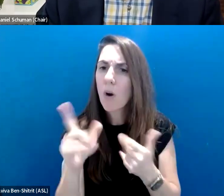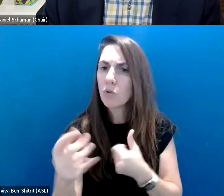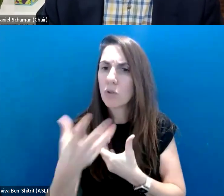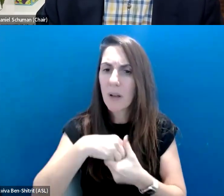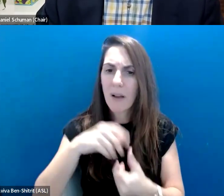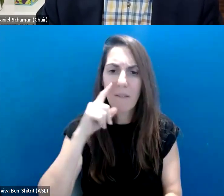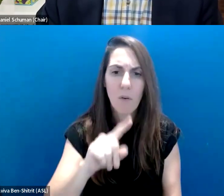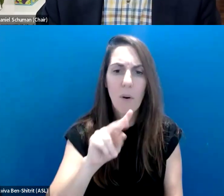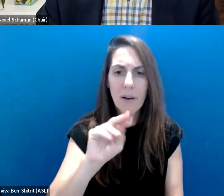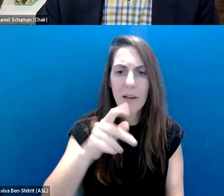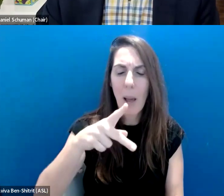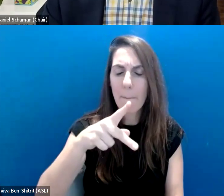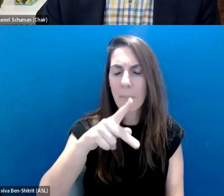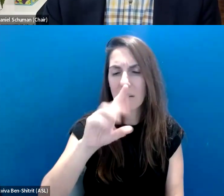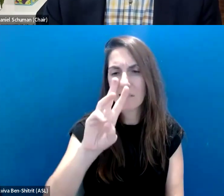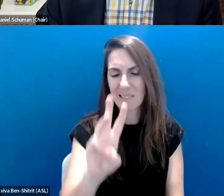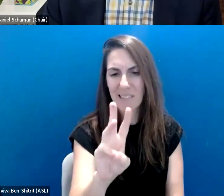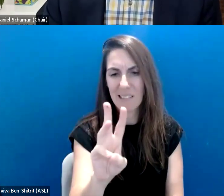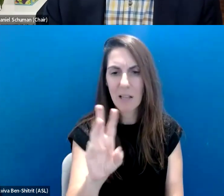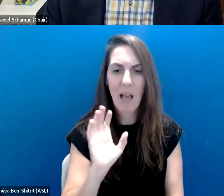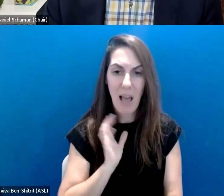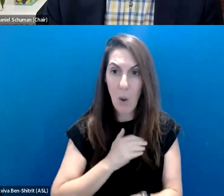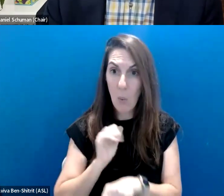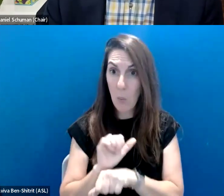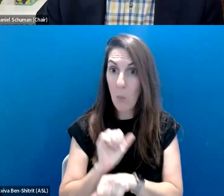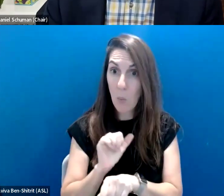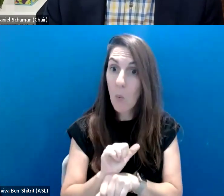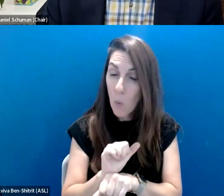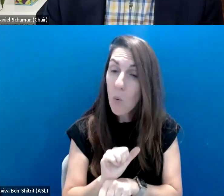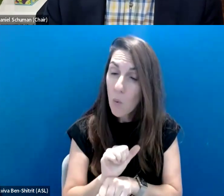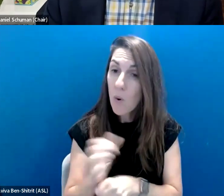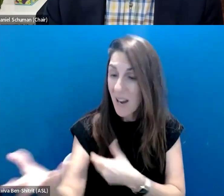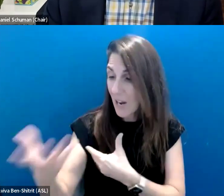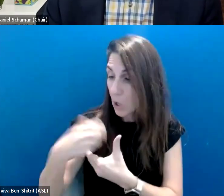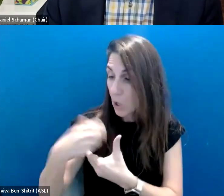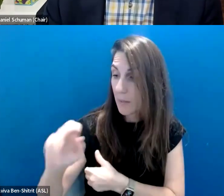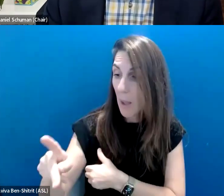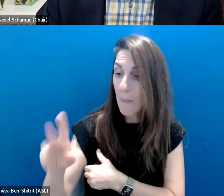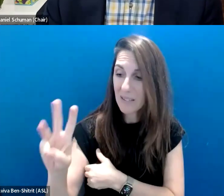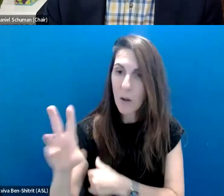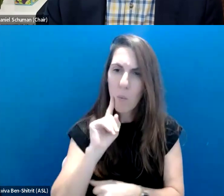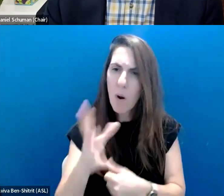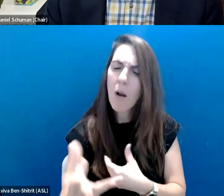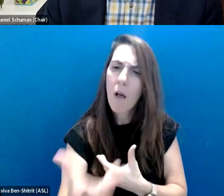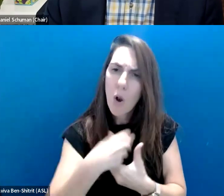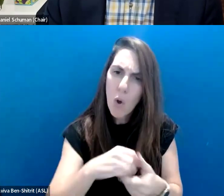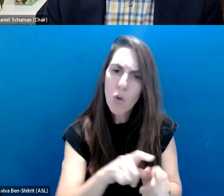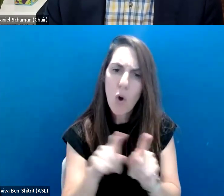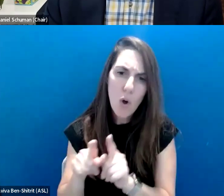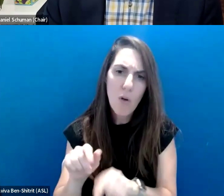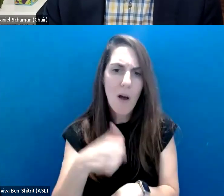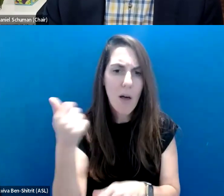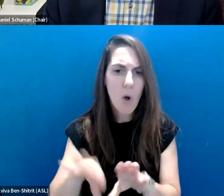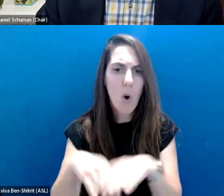NAP6. Our work embraces and includes the NAP6, but it also goes further and addresses other open government issues, particularly on those which